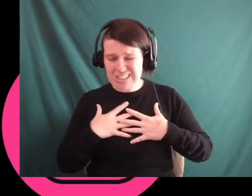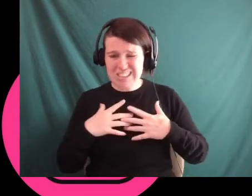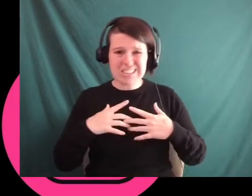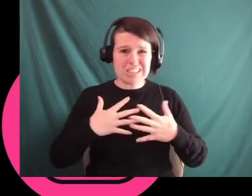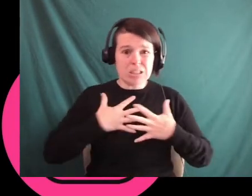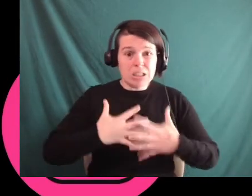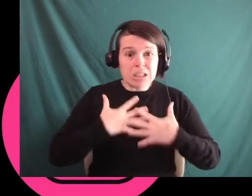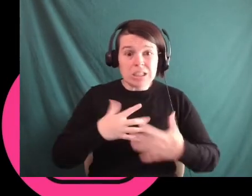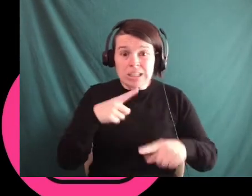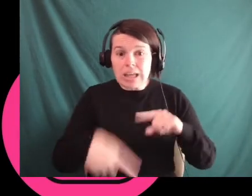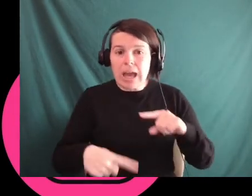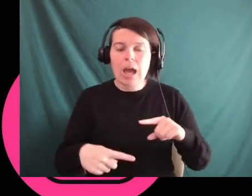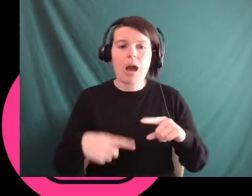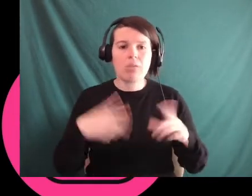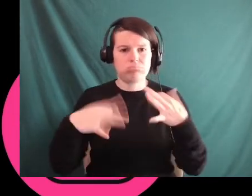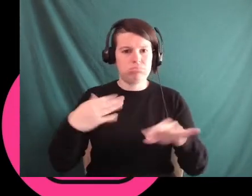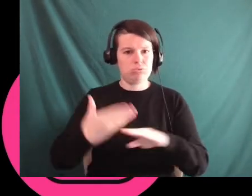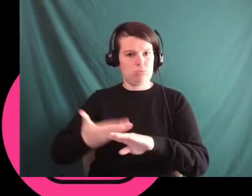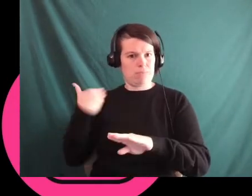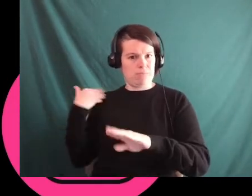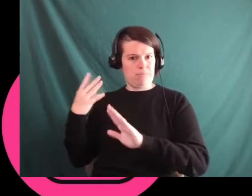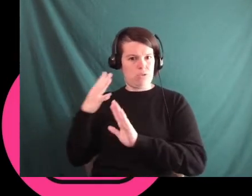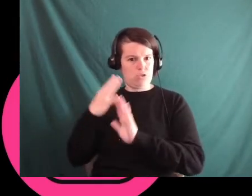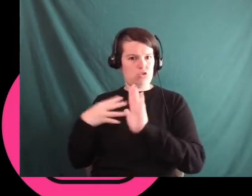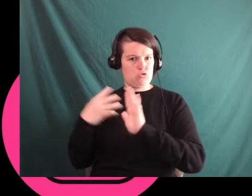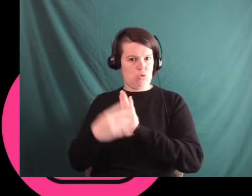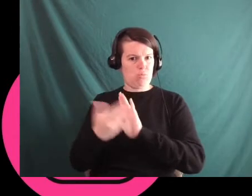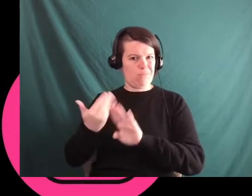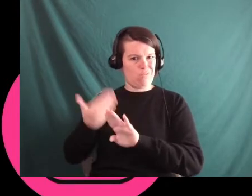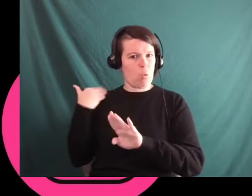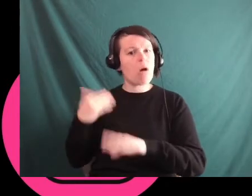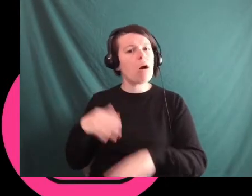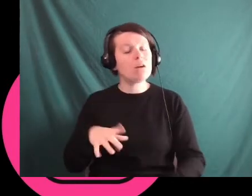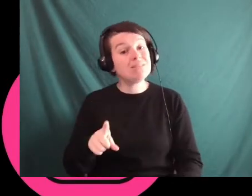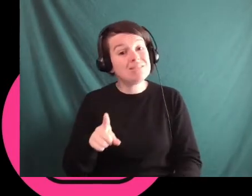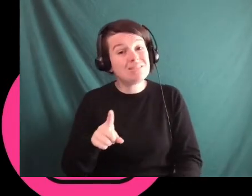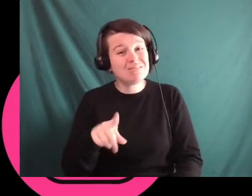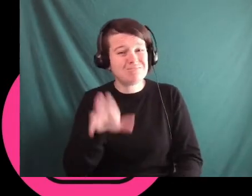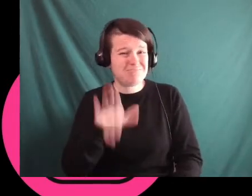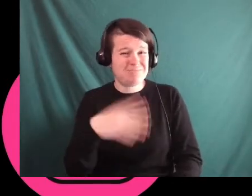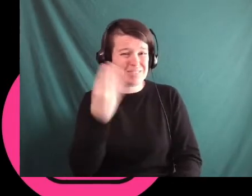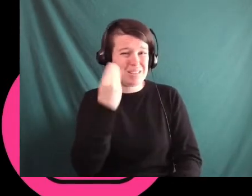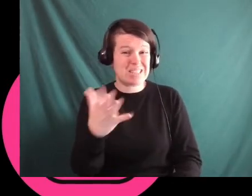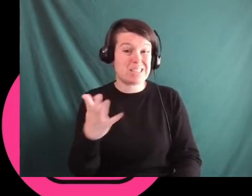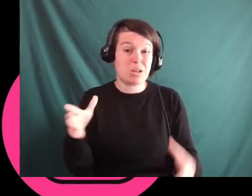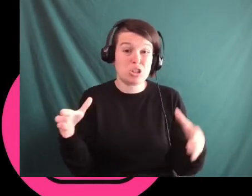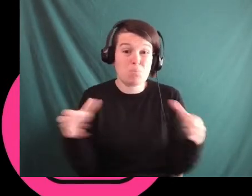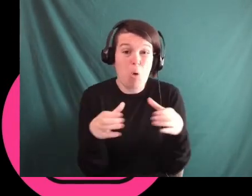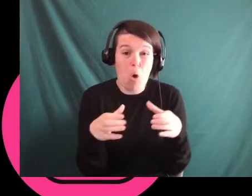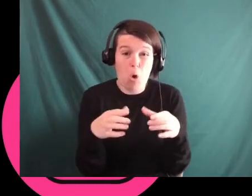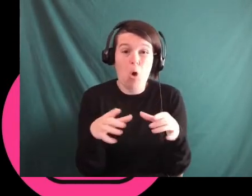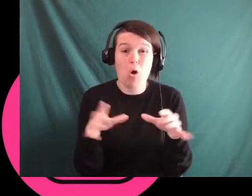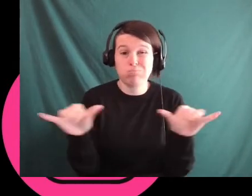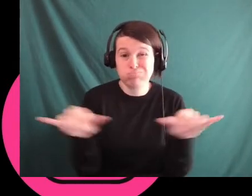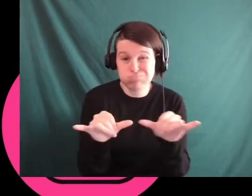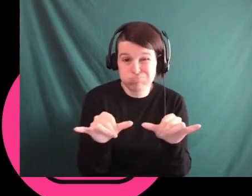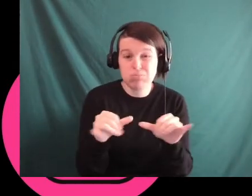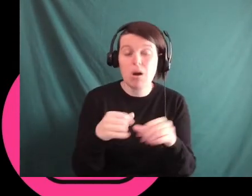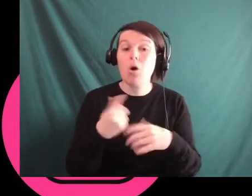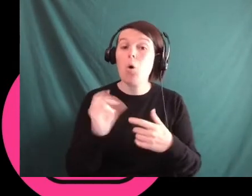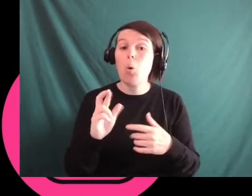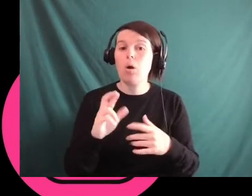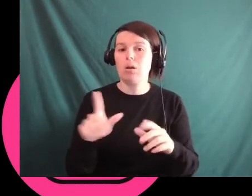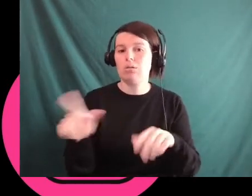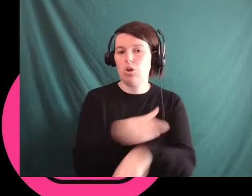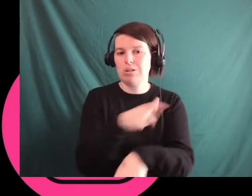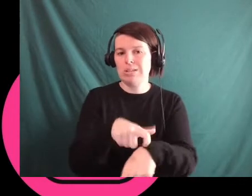side effects that we described in the chart earlier, this could be a sign that the binder is too small, or it's a sign that you've been wearing your binder too